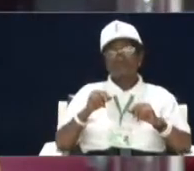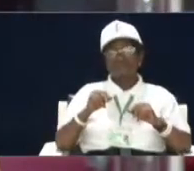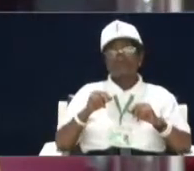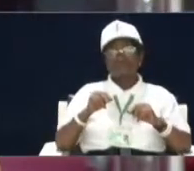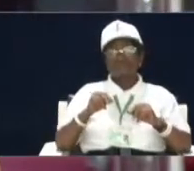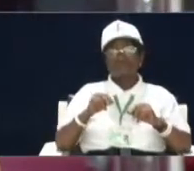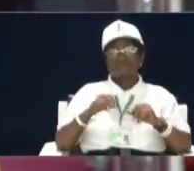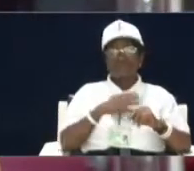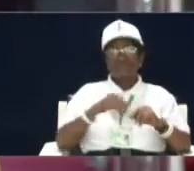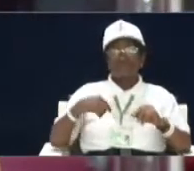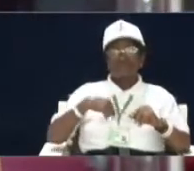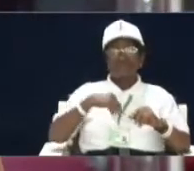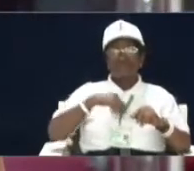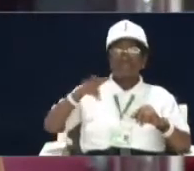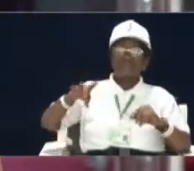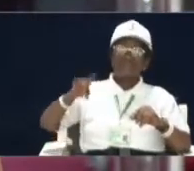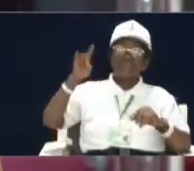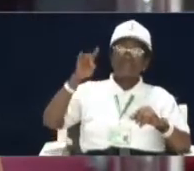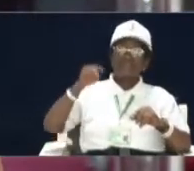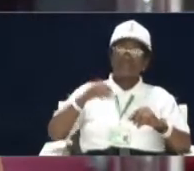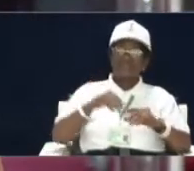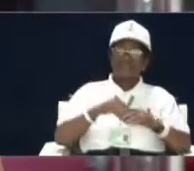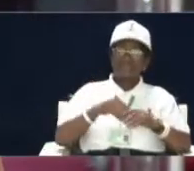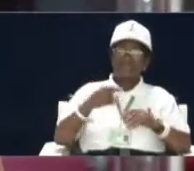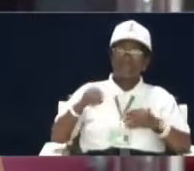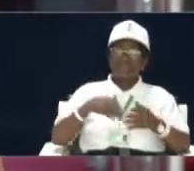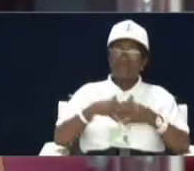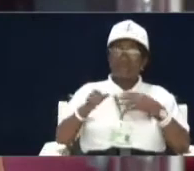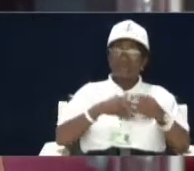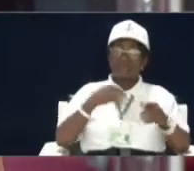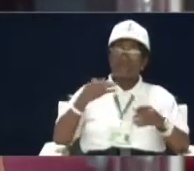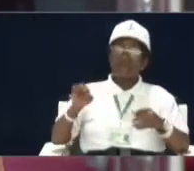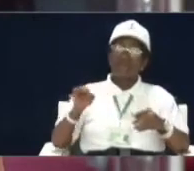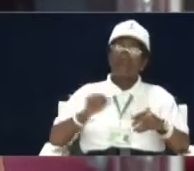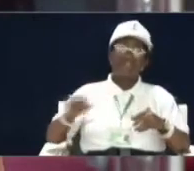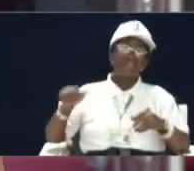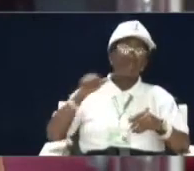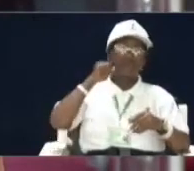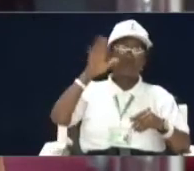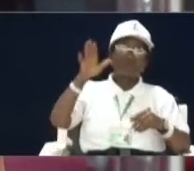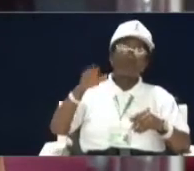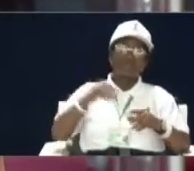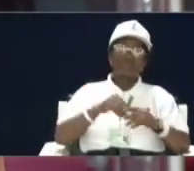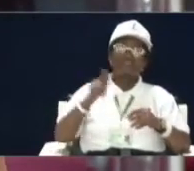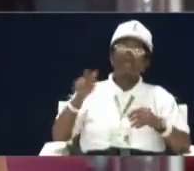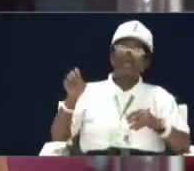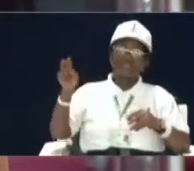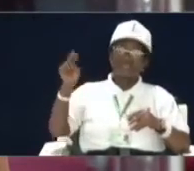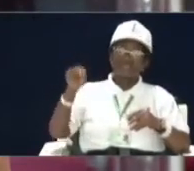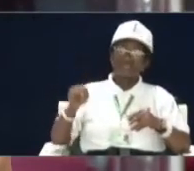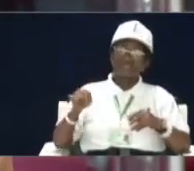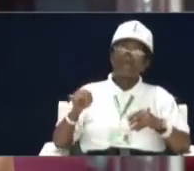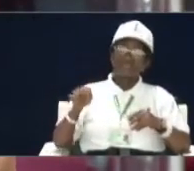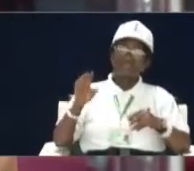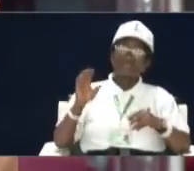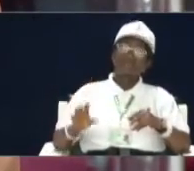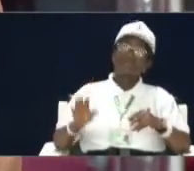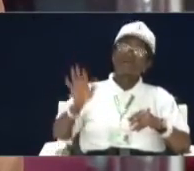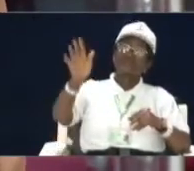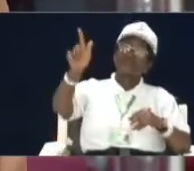And we found in the case of a woman in Genesis chapter